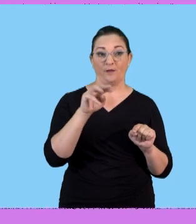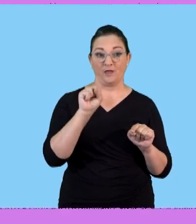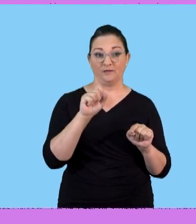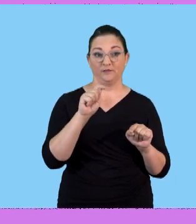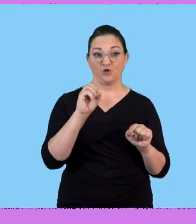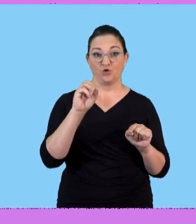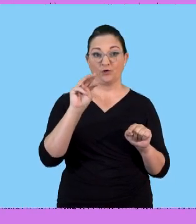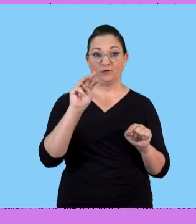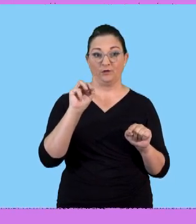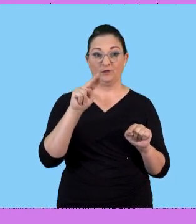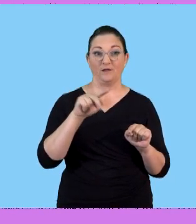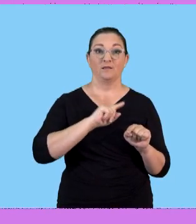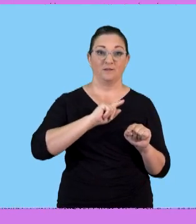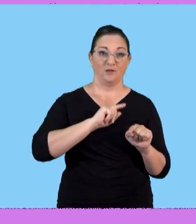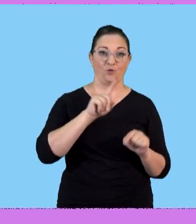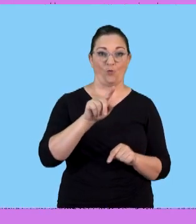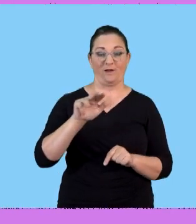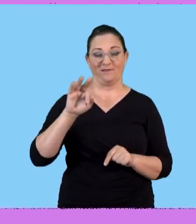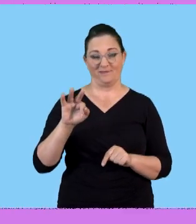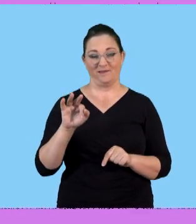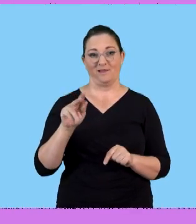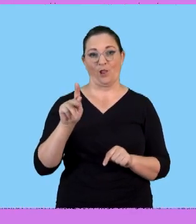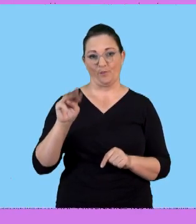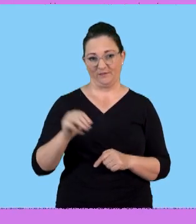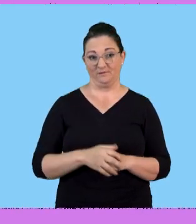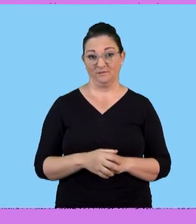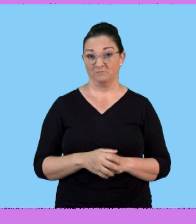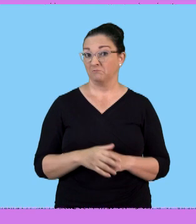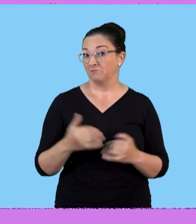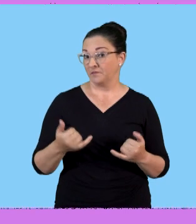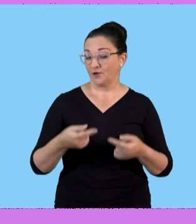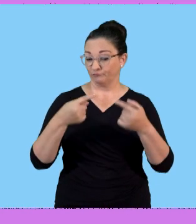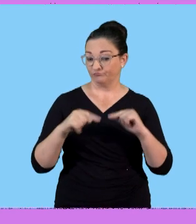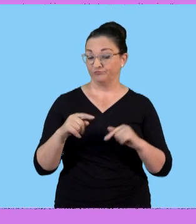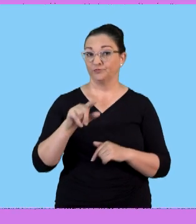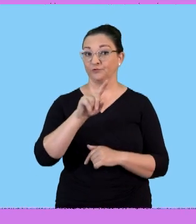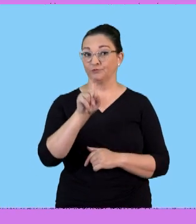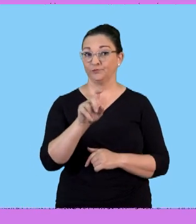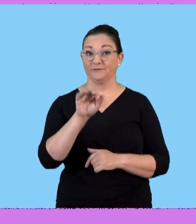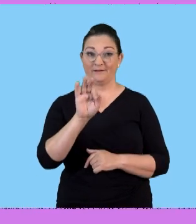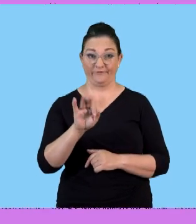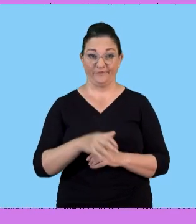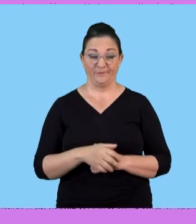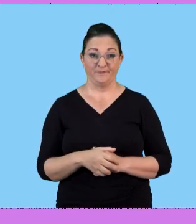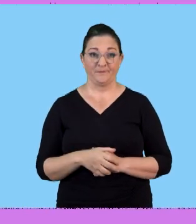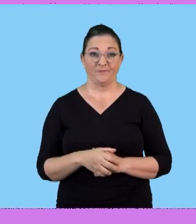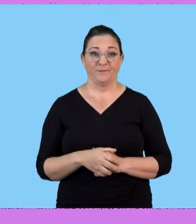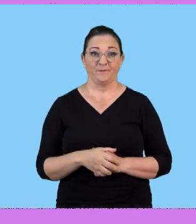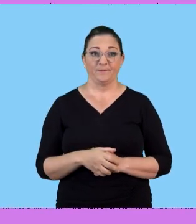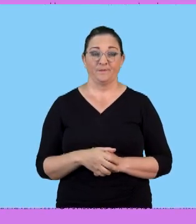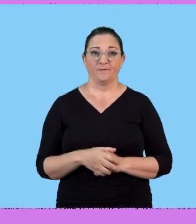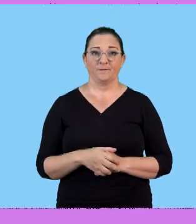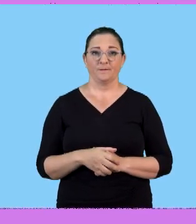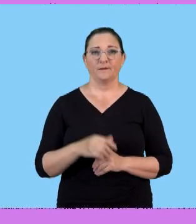193 kilometers. Are we clear on that one? All right. Guys, let us now look at question number F. Question